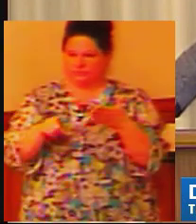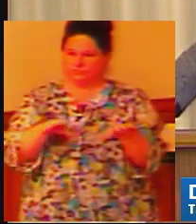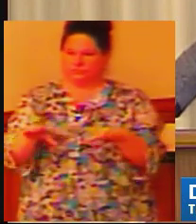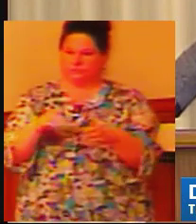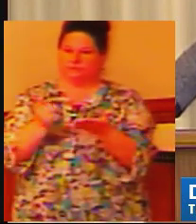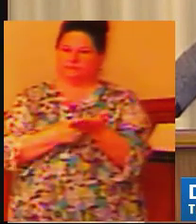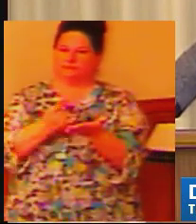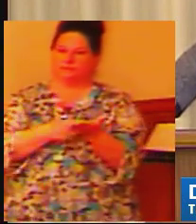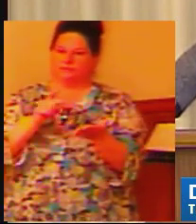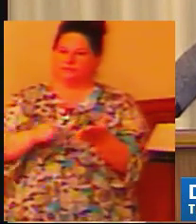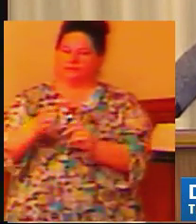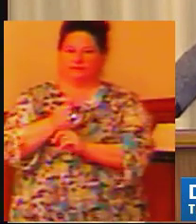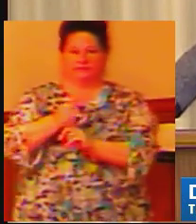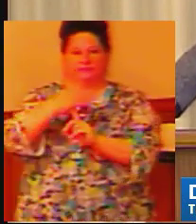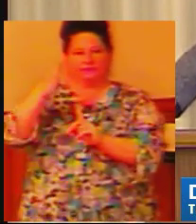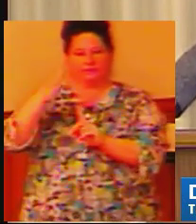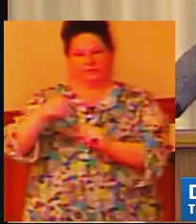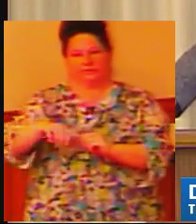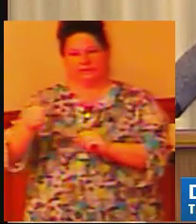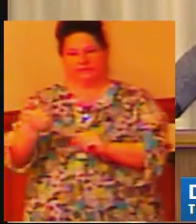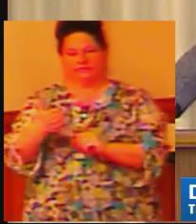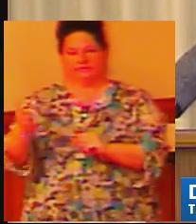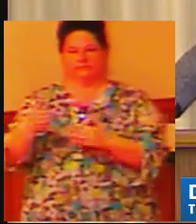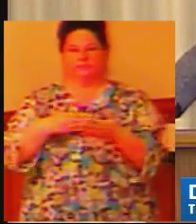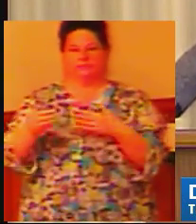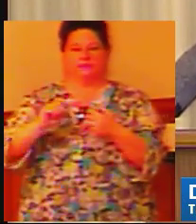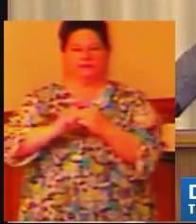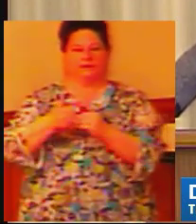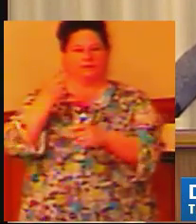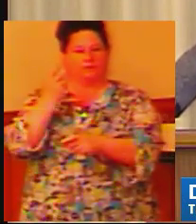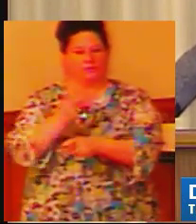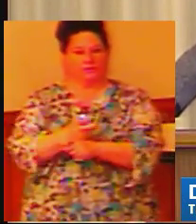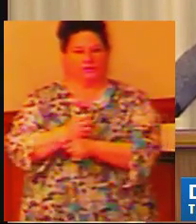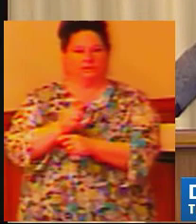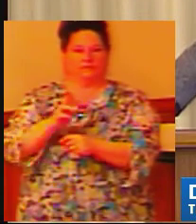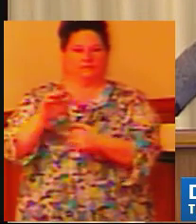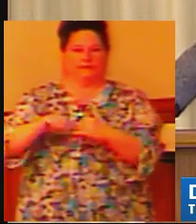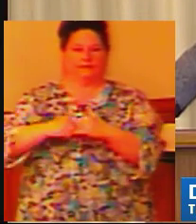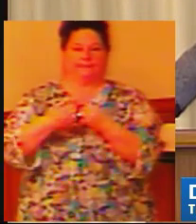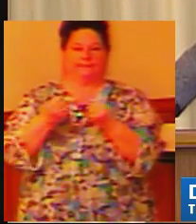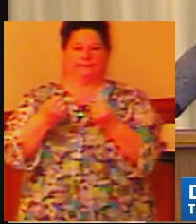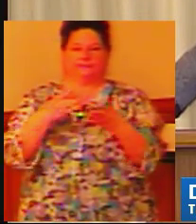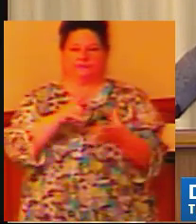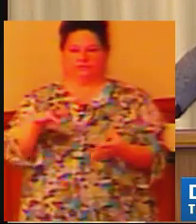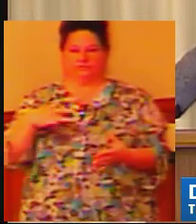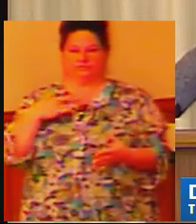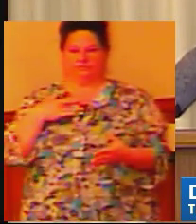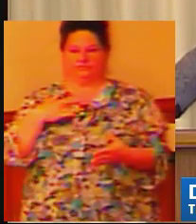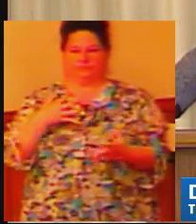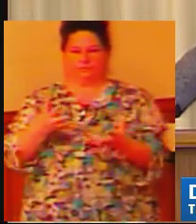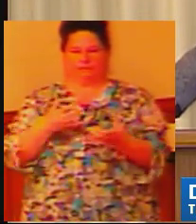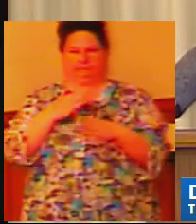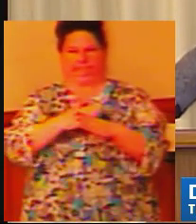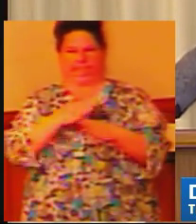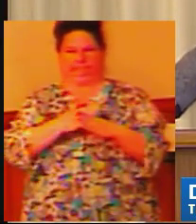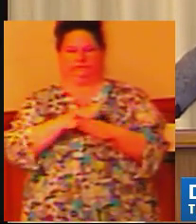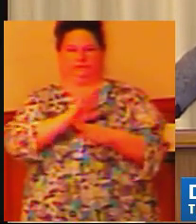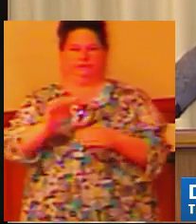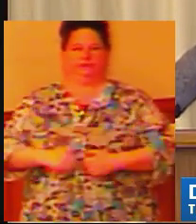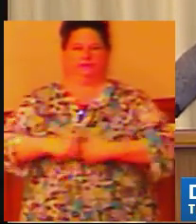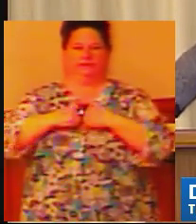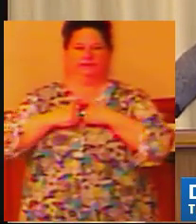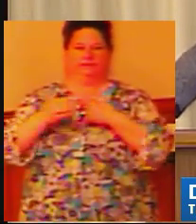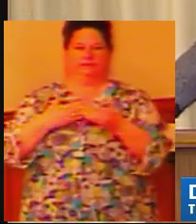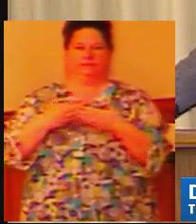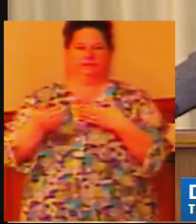just have to let go of the other stuff. No matter how hard it may be or how much you may feel like resisting in your own life, whatever